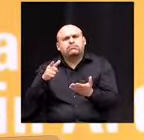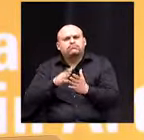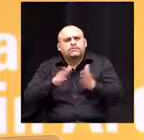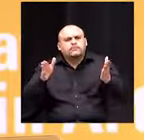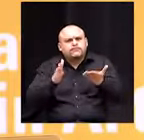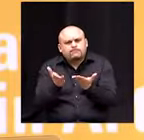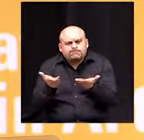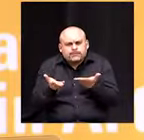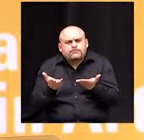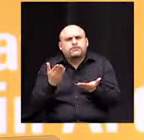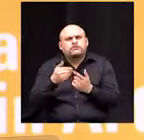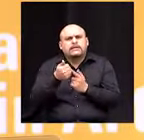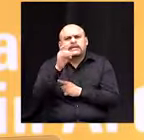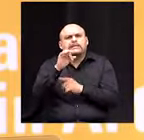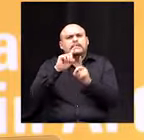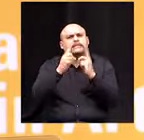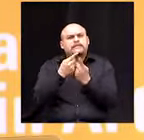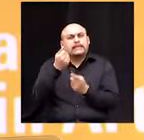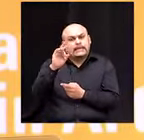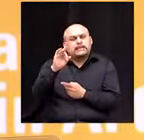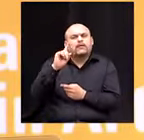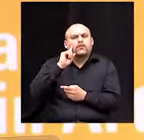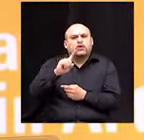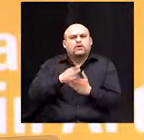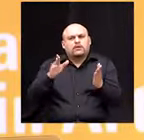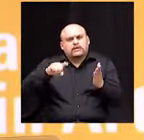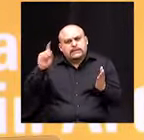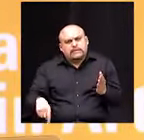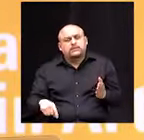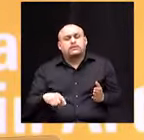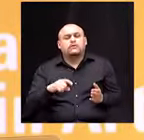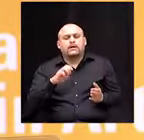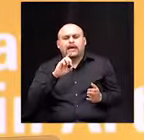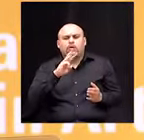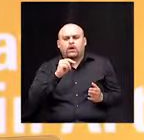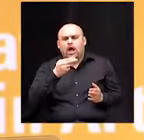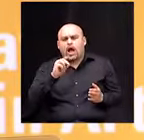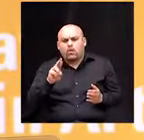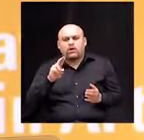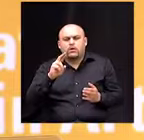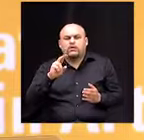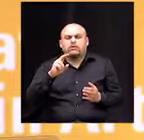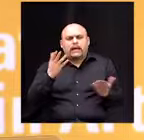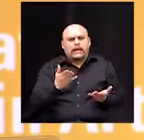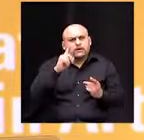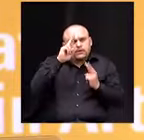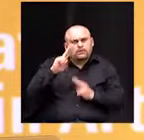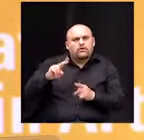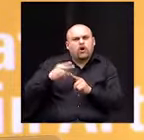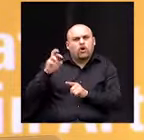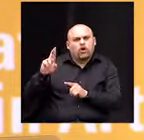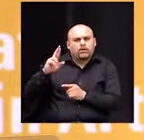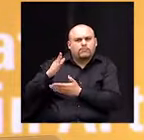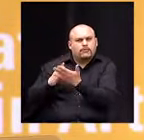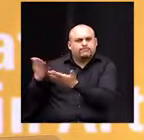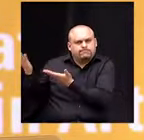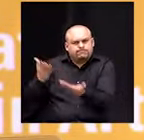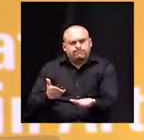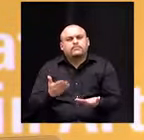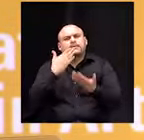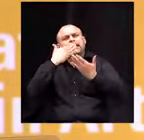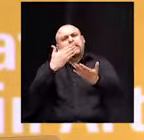the 18th District of Texas. Mr. Edward Howard is here today on her behalf. Thank